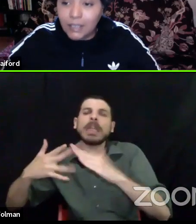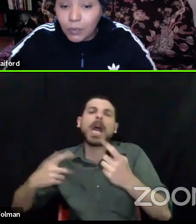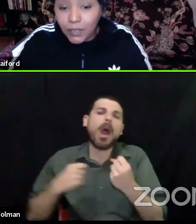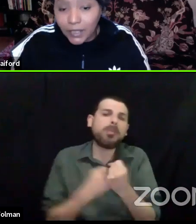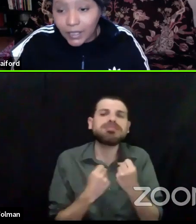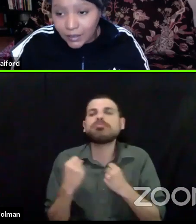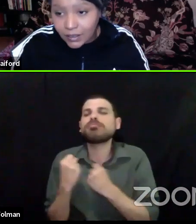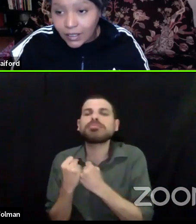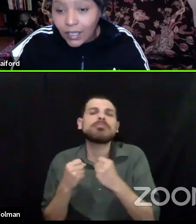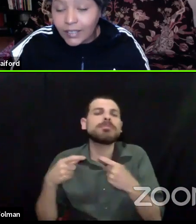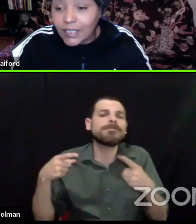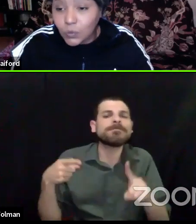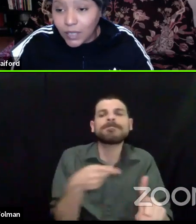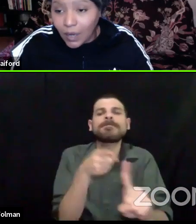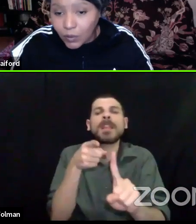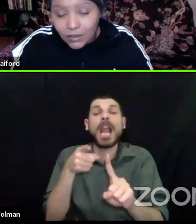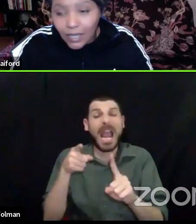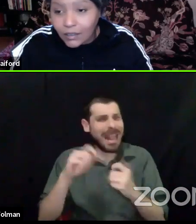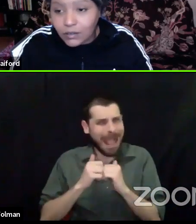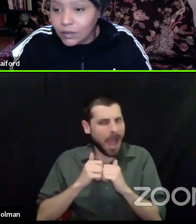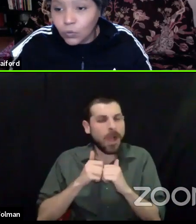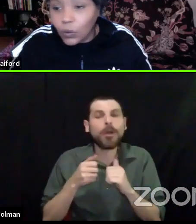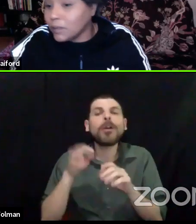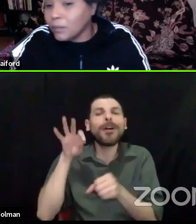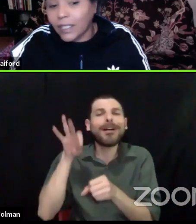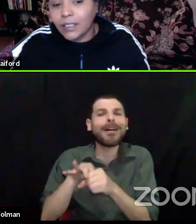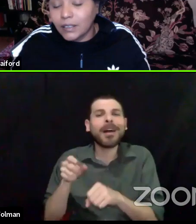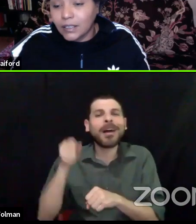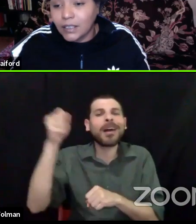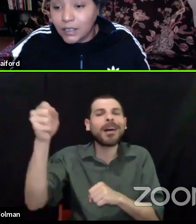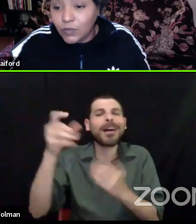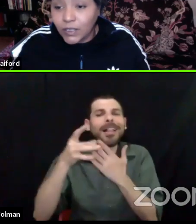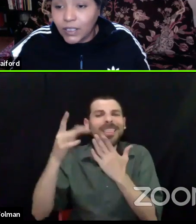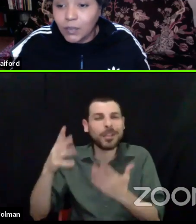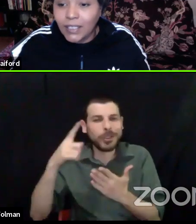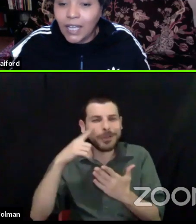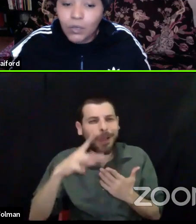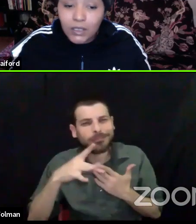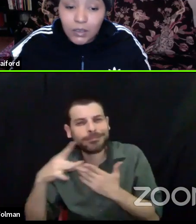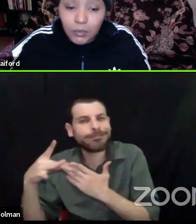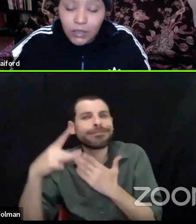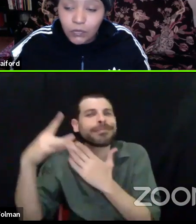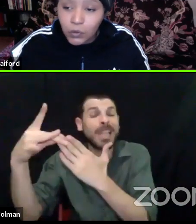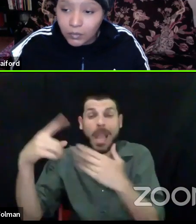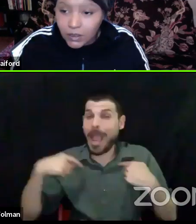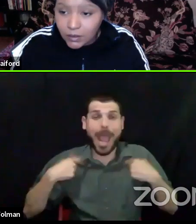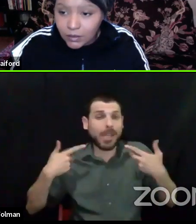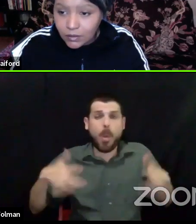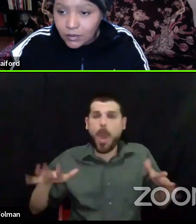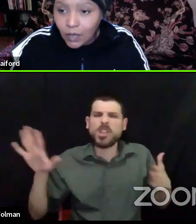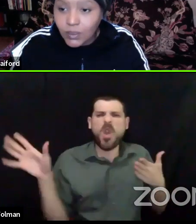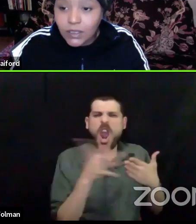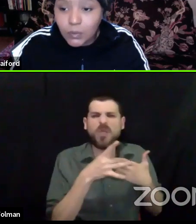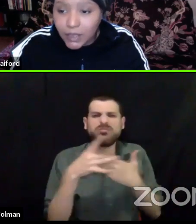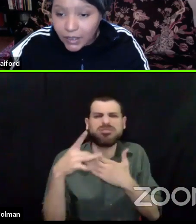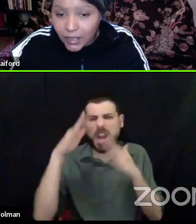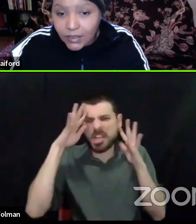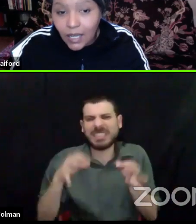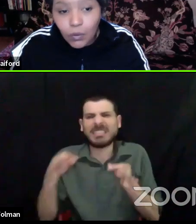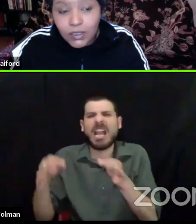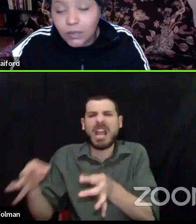into that planning. And that's what I wanna do. I don't wanna make any decisions for anybody. I want you to be informed. I want you to